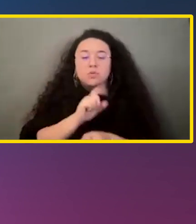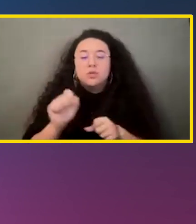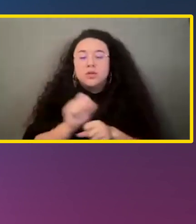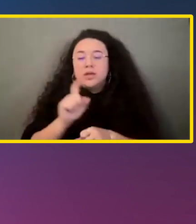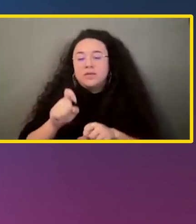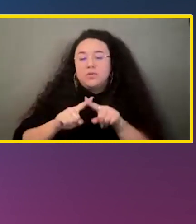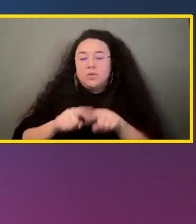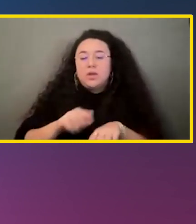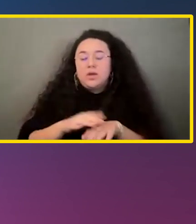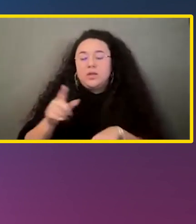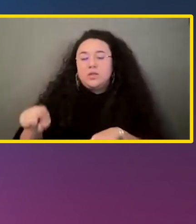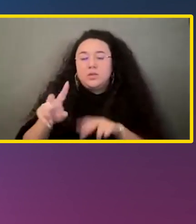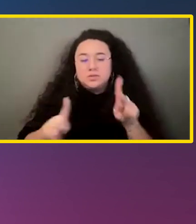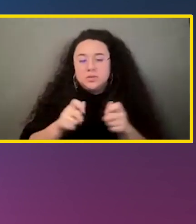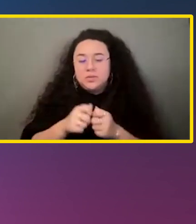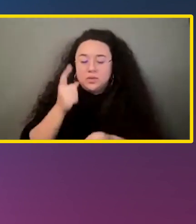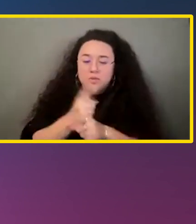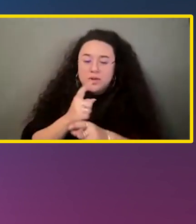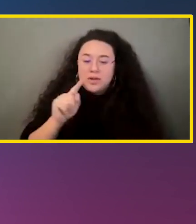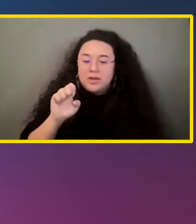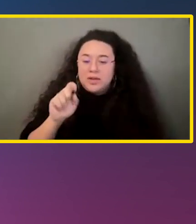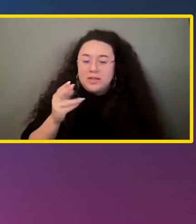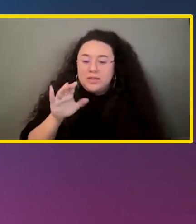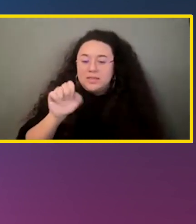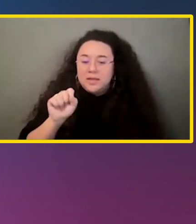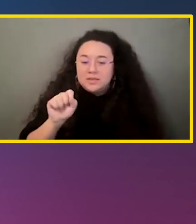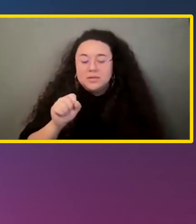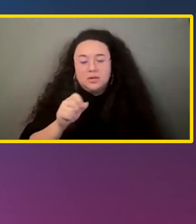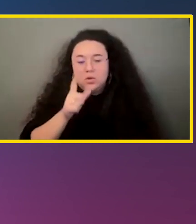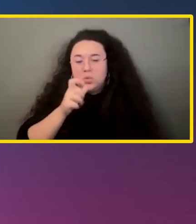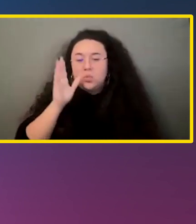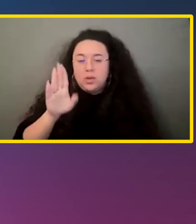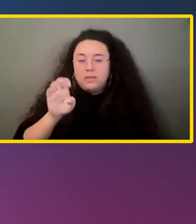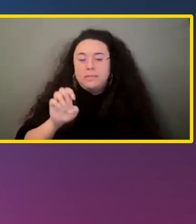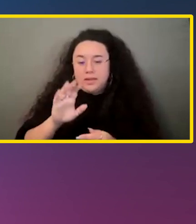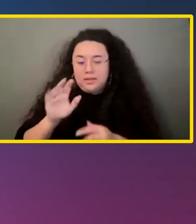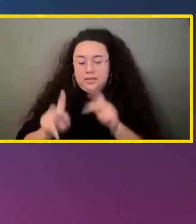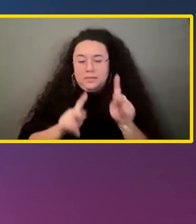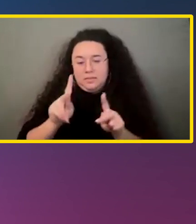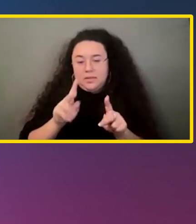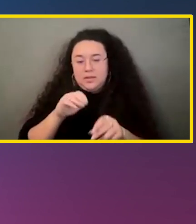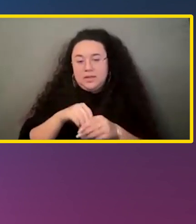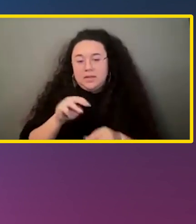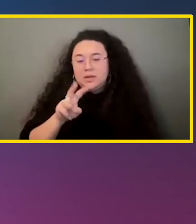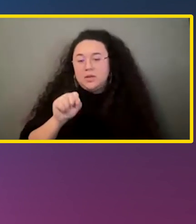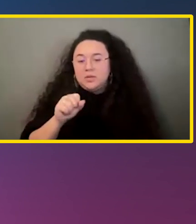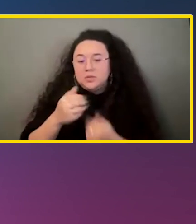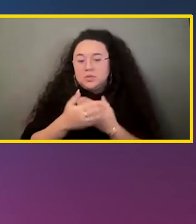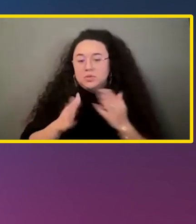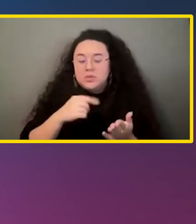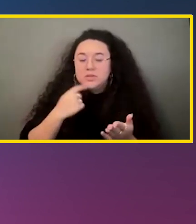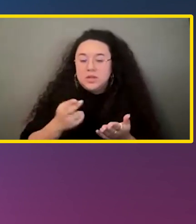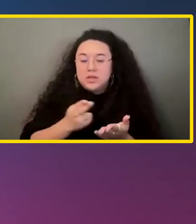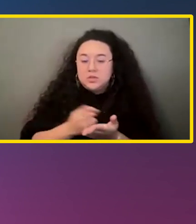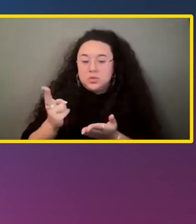to rely on those with the right ethics and who are going to be the people in the newsroom who can tell the truth. Now, what the truth